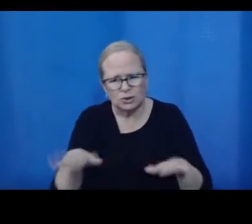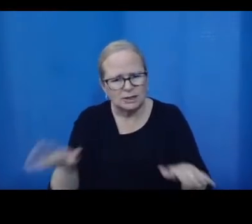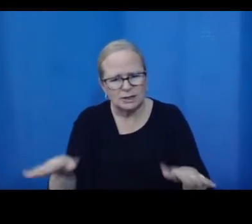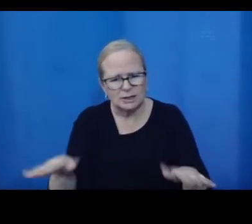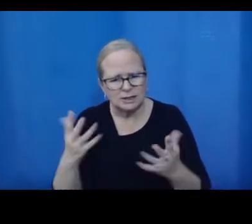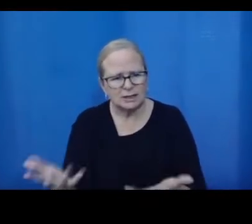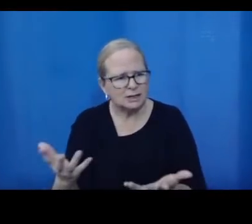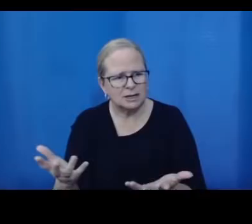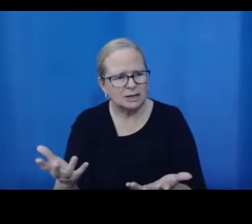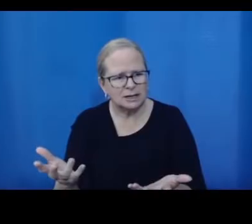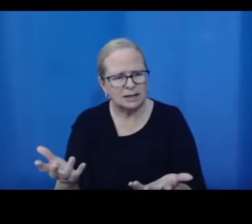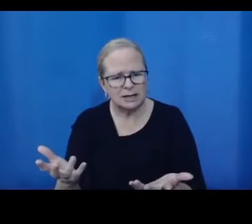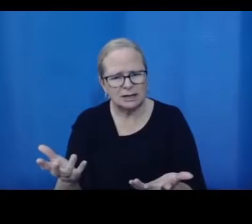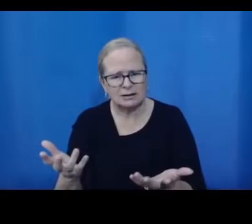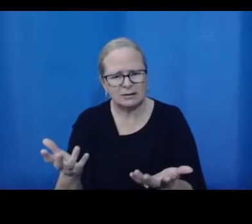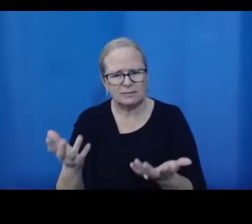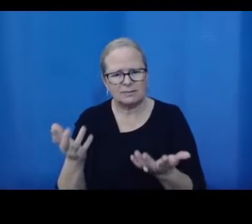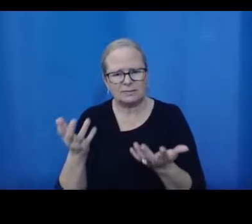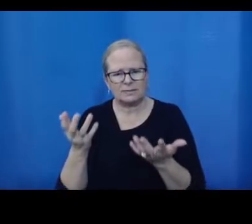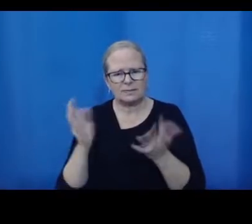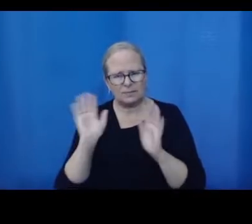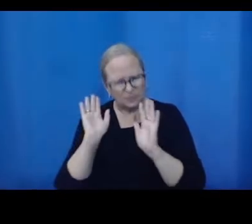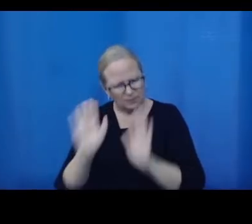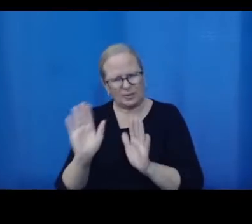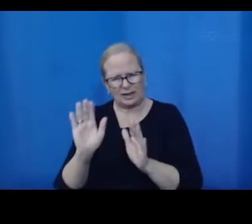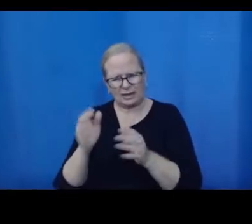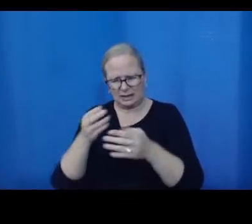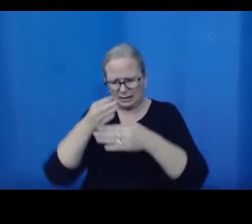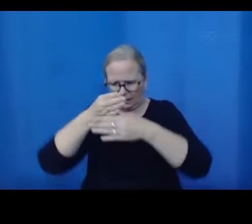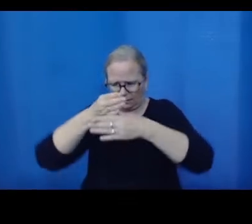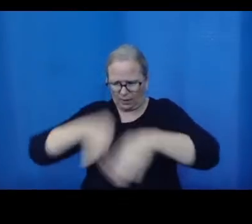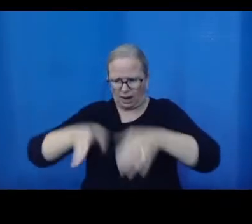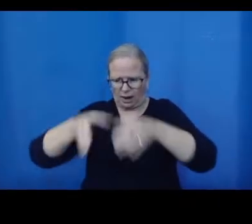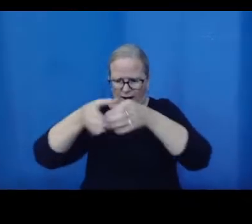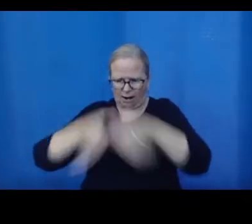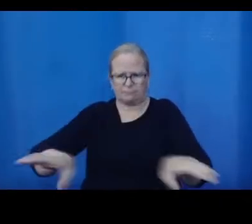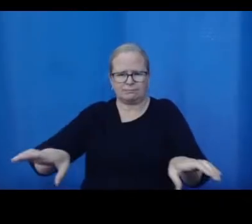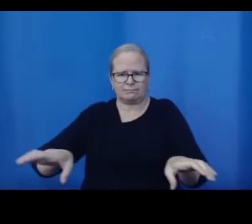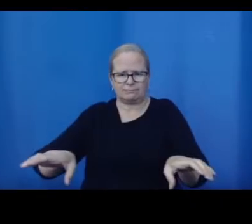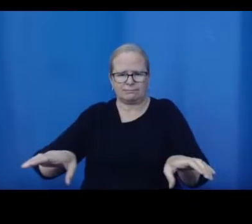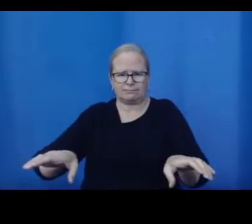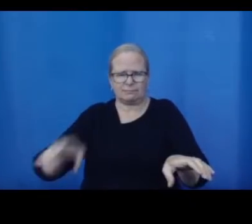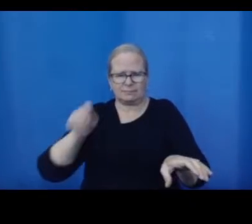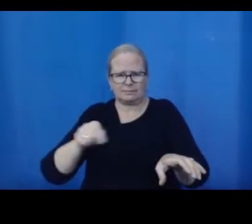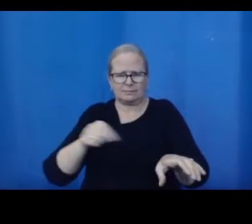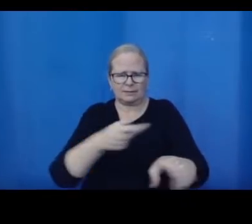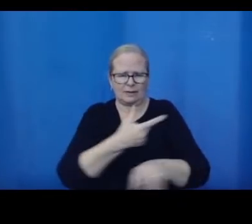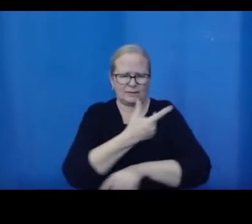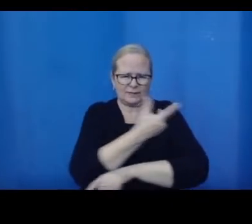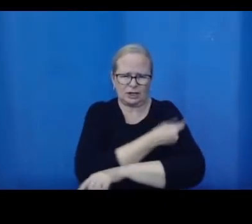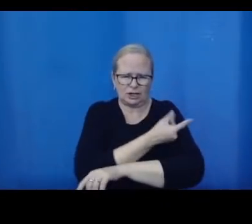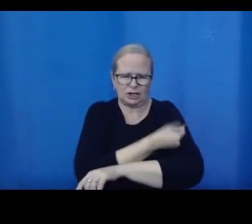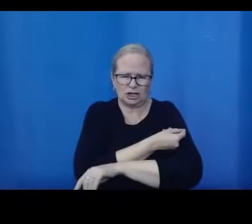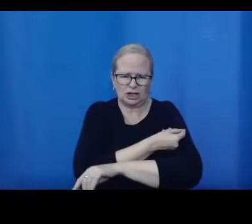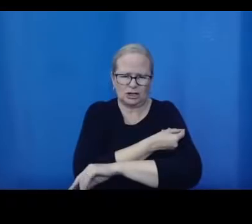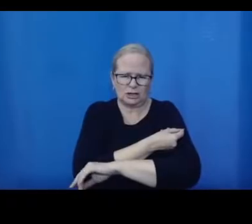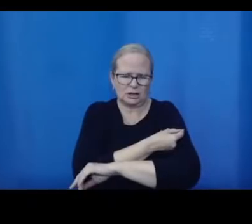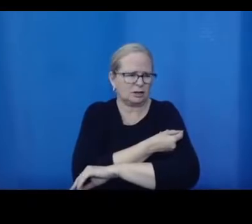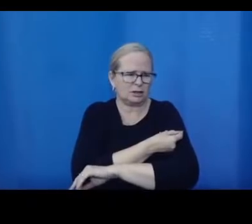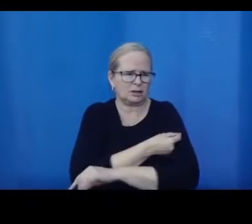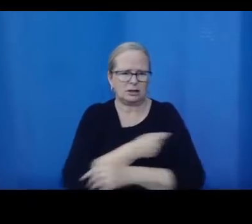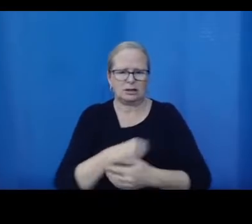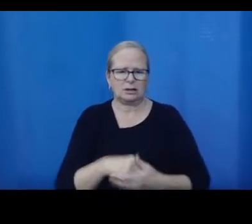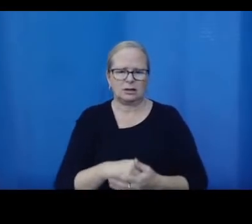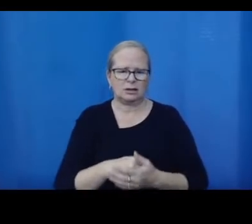around vaccines, which we have many of and are fairly commonplace in our society, to